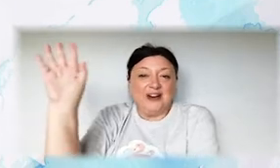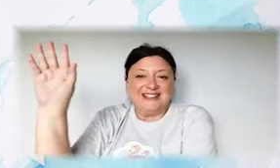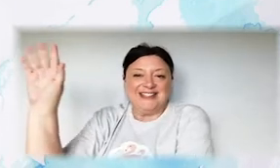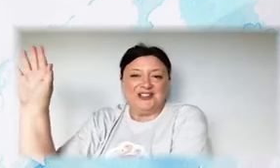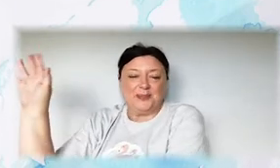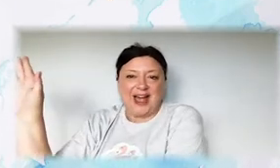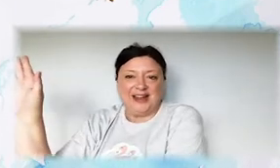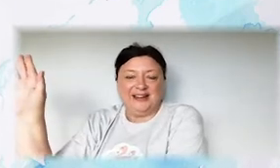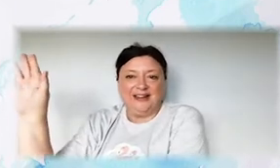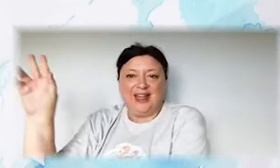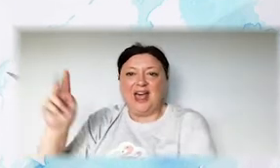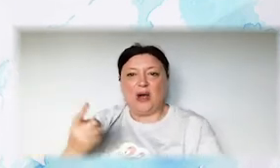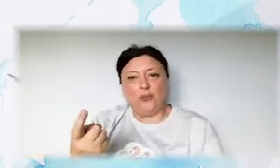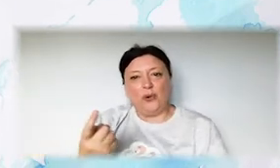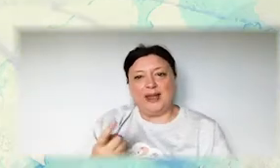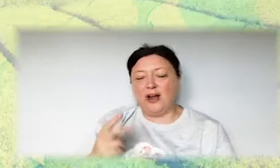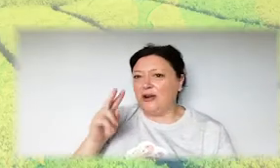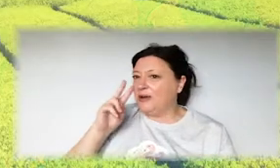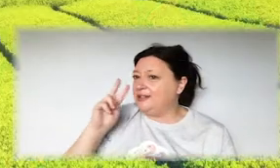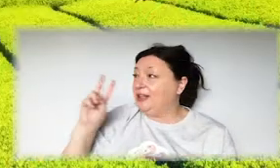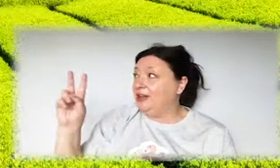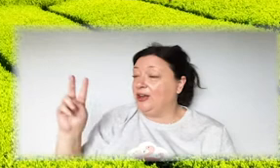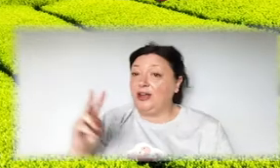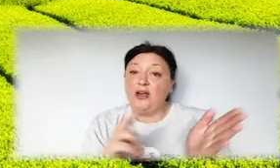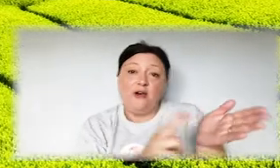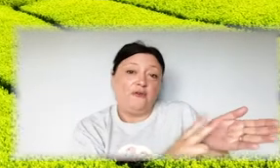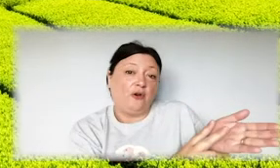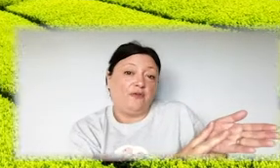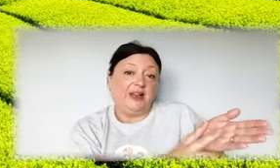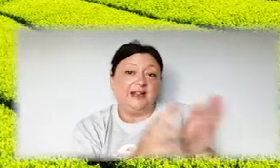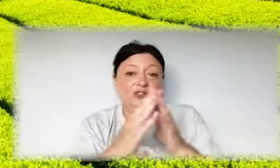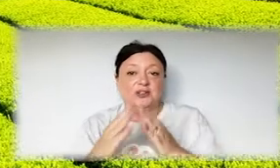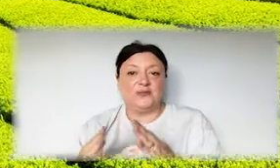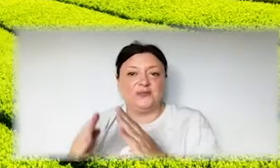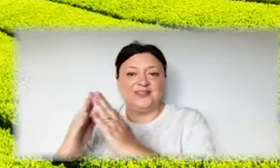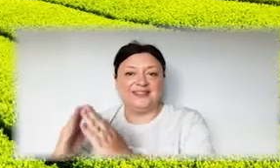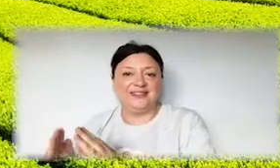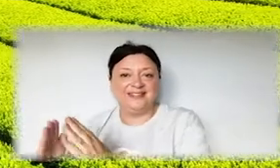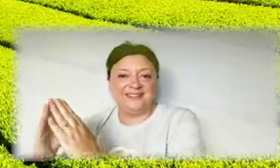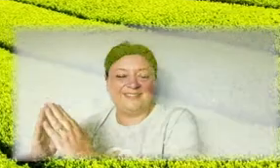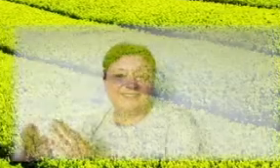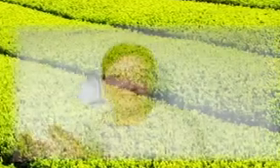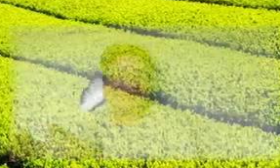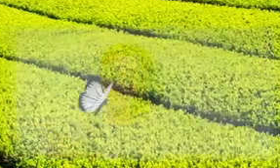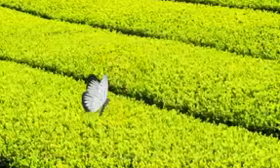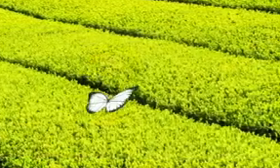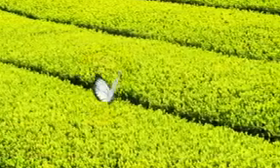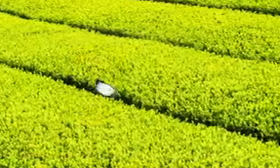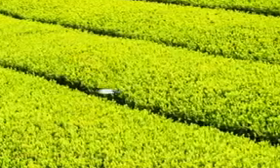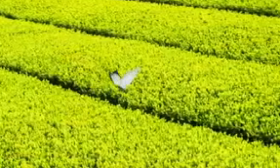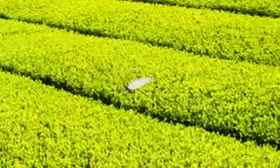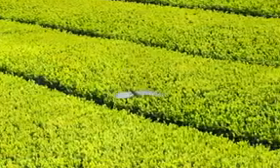going to go on a journey and see if we can find a village. But let's fly through the forests and the countryside first. So keep flying,